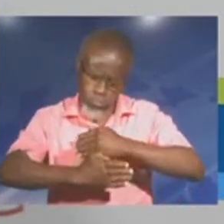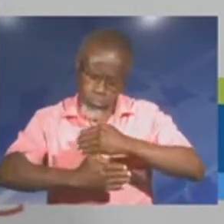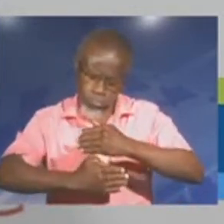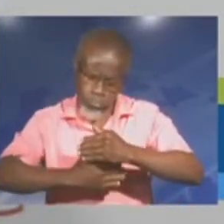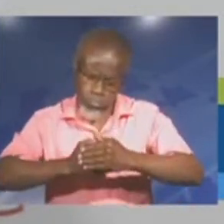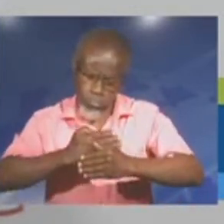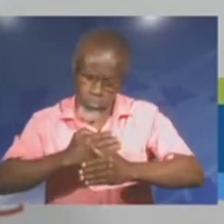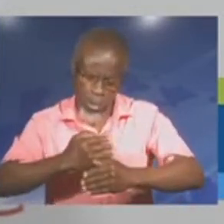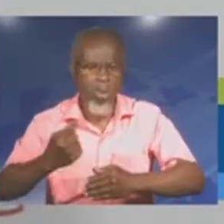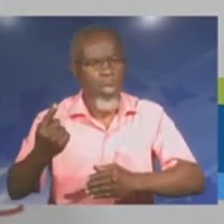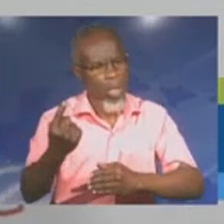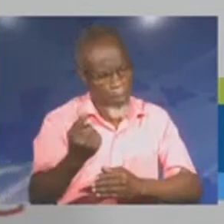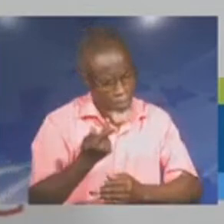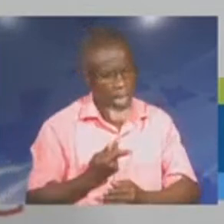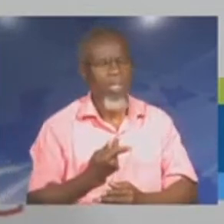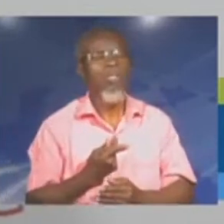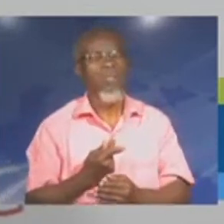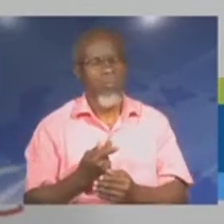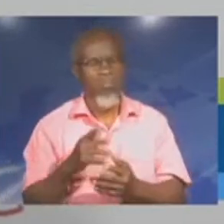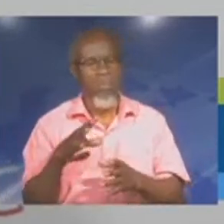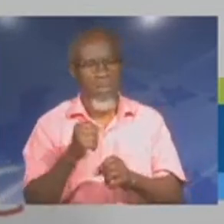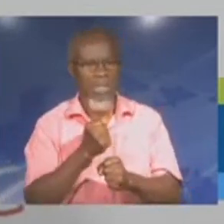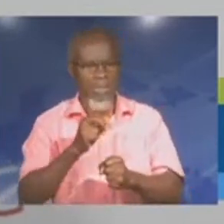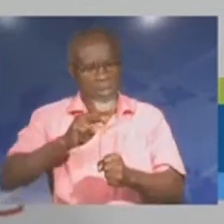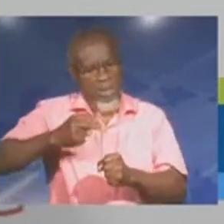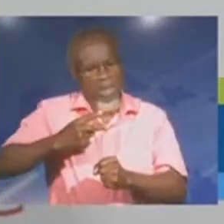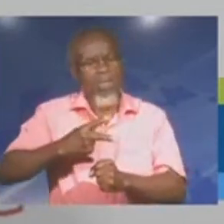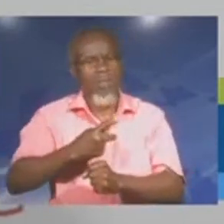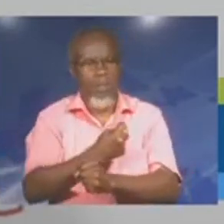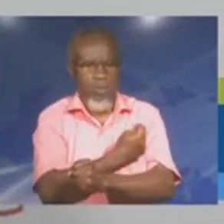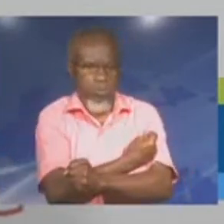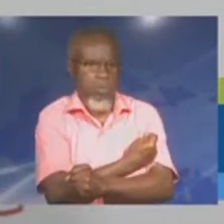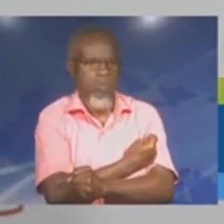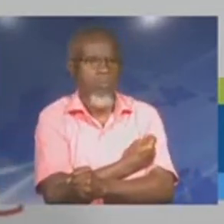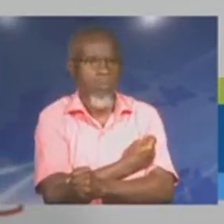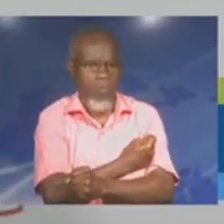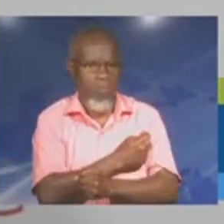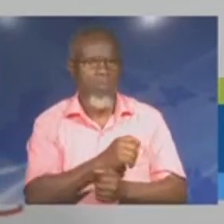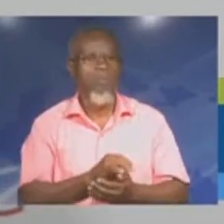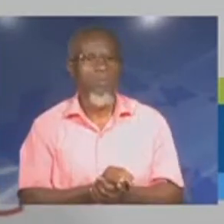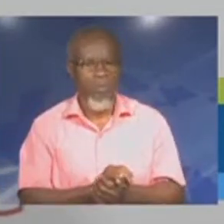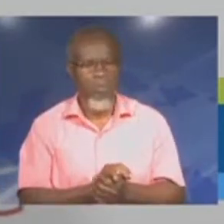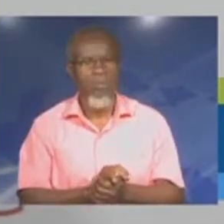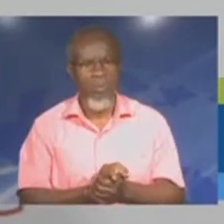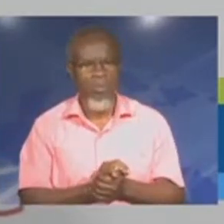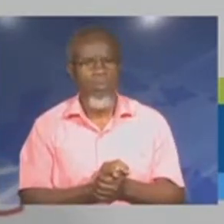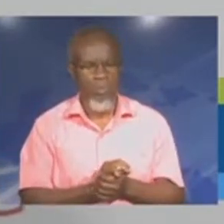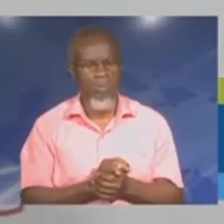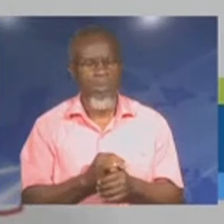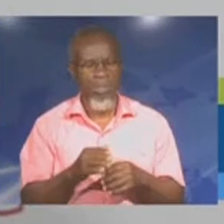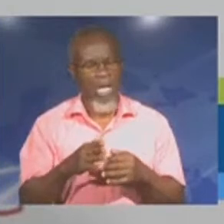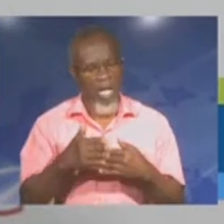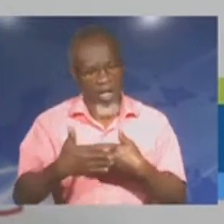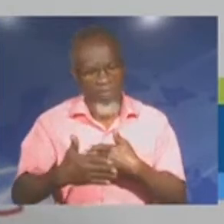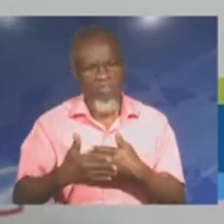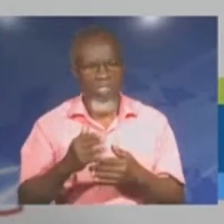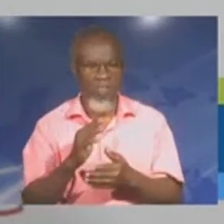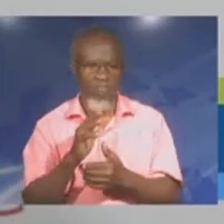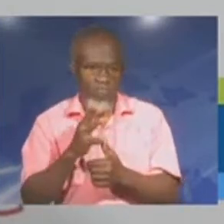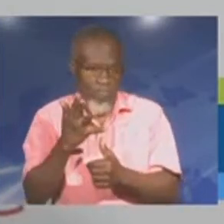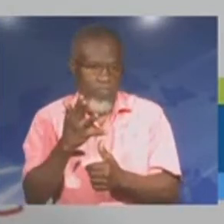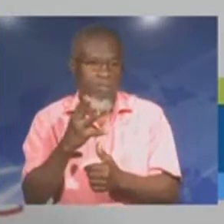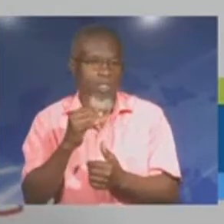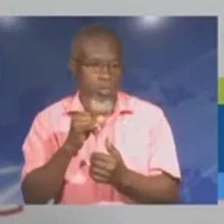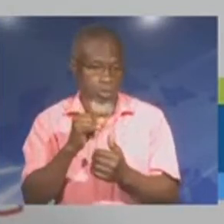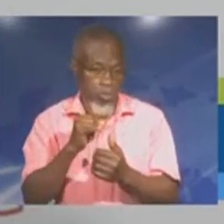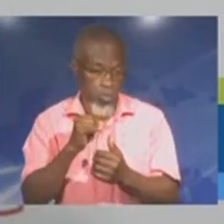will stop on the 5th of June. Second doses and boosters will continue until the end of